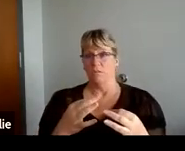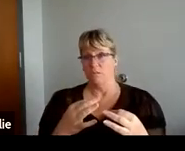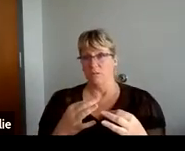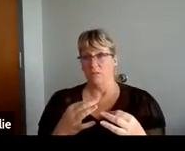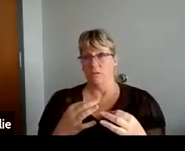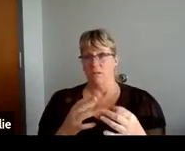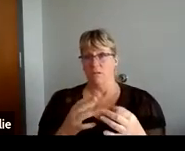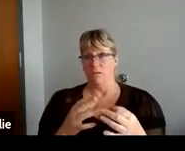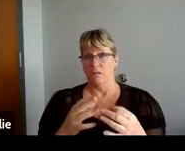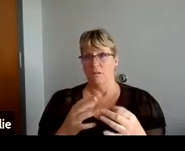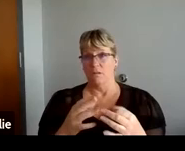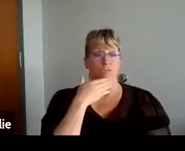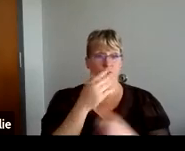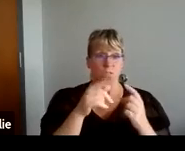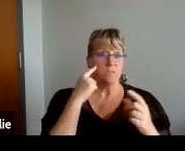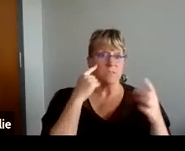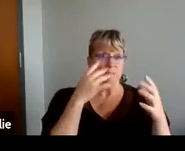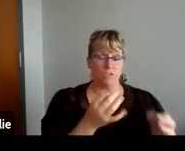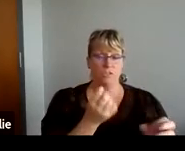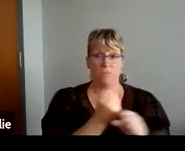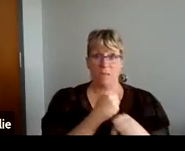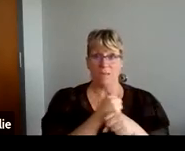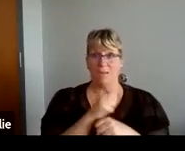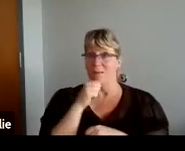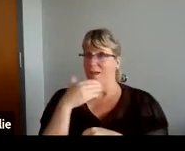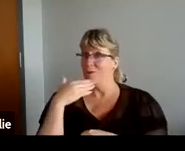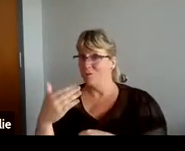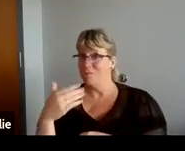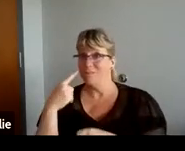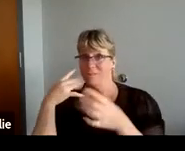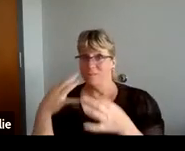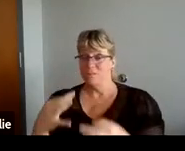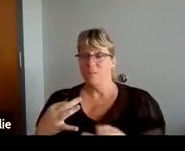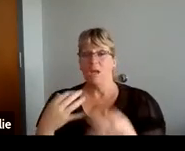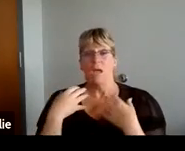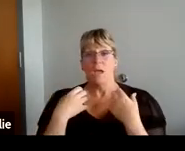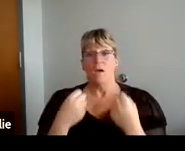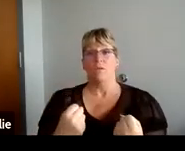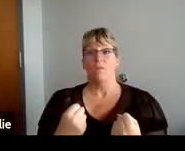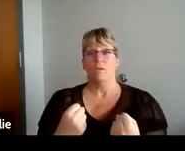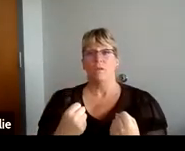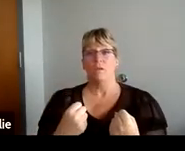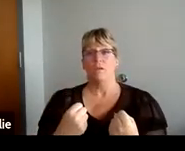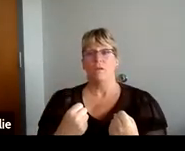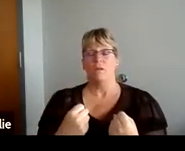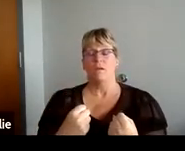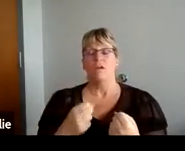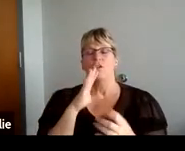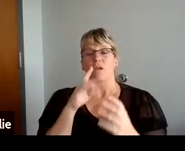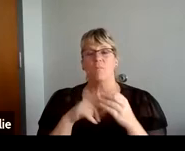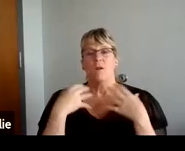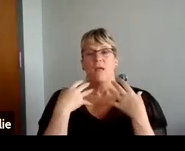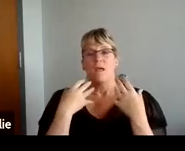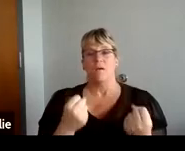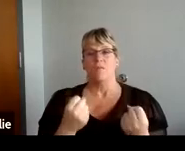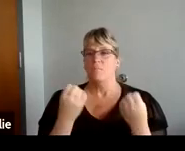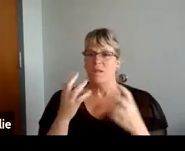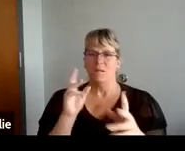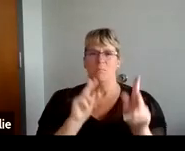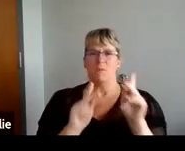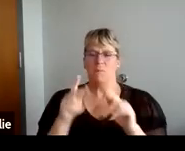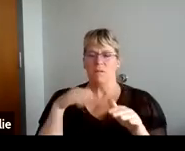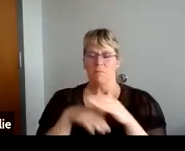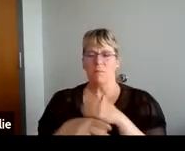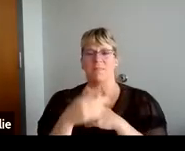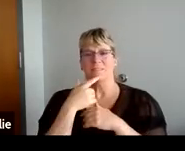contribute to good decision making and not so great decision making. Healthy, I like to couch it in terms of health. A lot of my patients come in and they